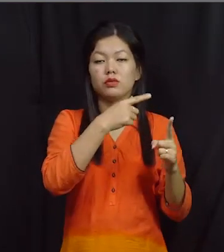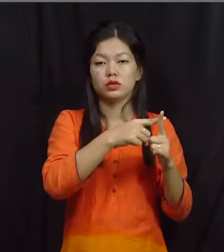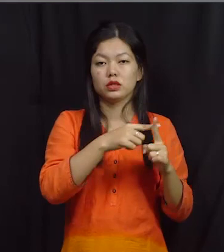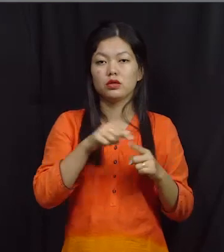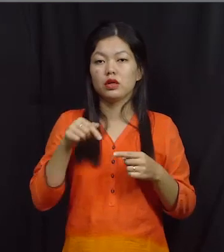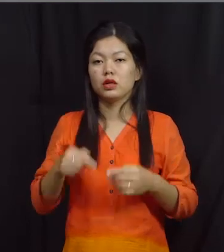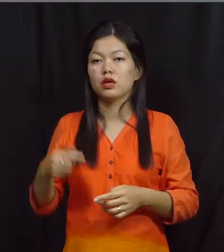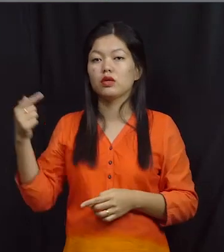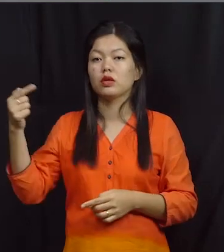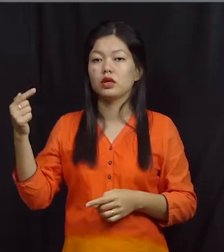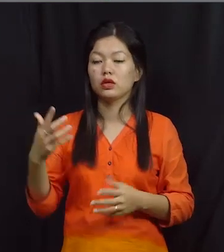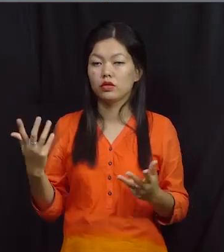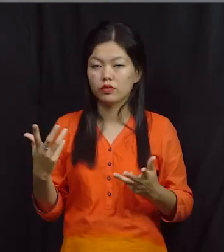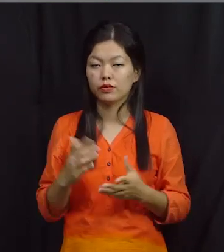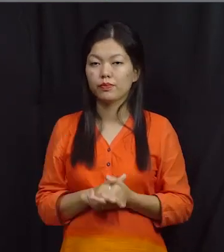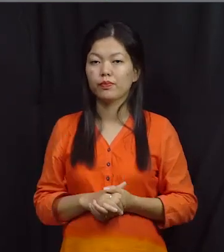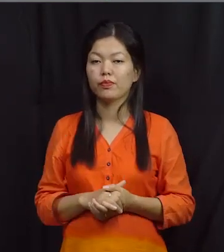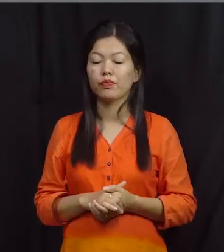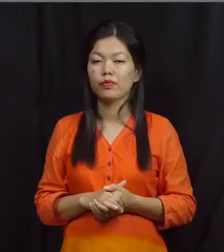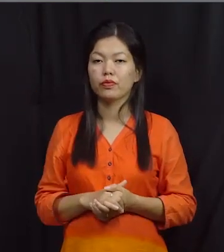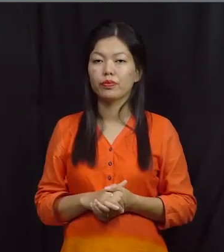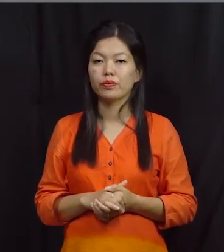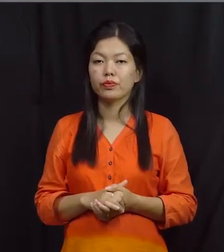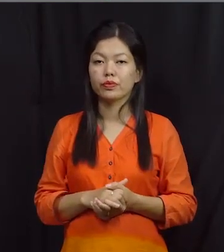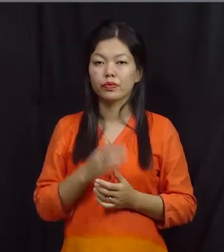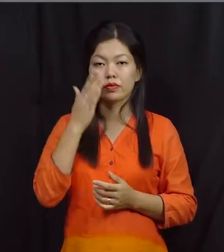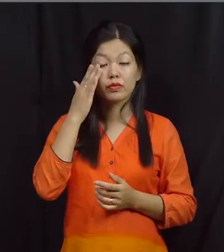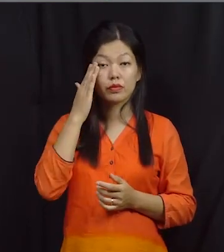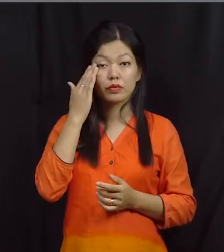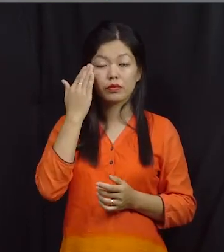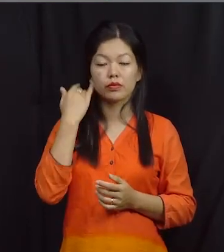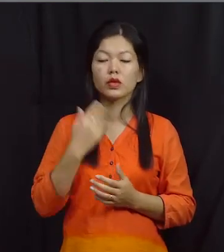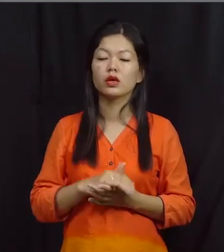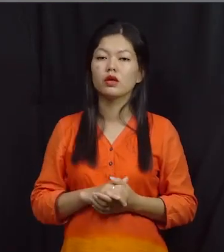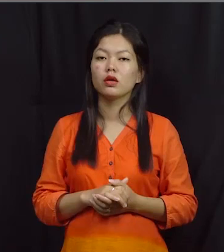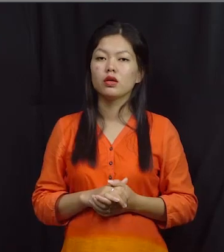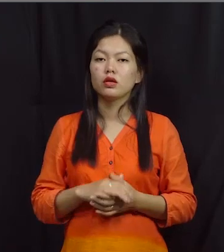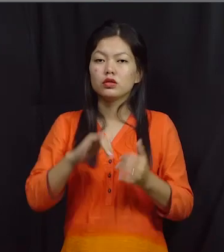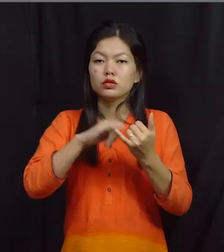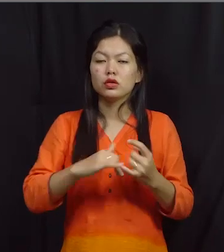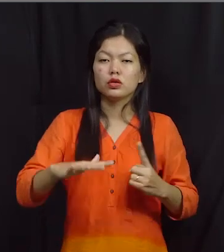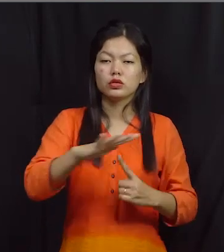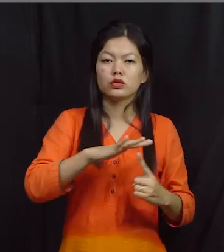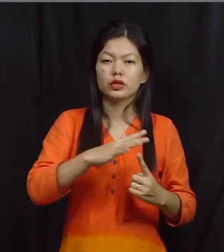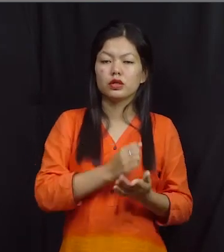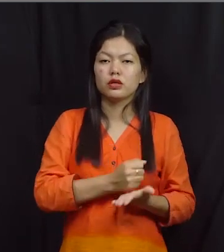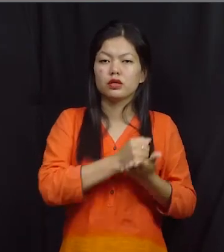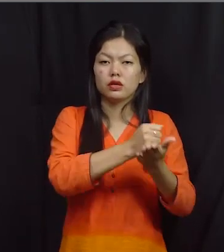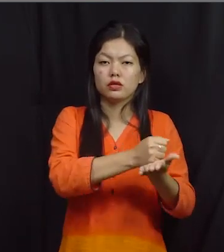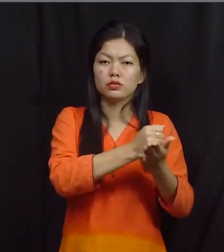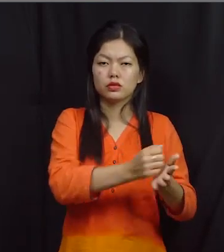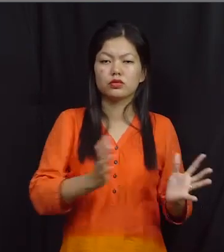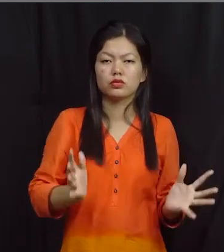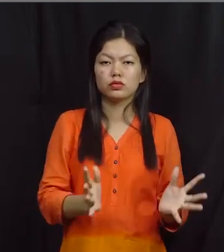education. So what are those? In the midst of, you know, contributing to the society, like I said in the